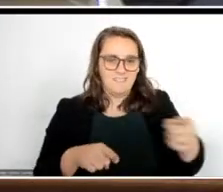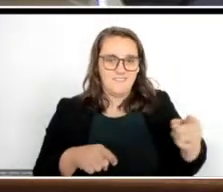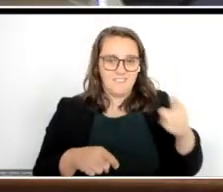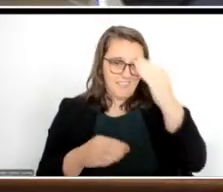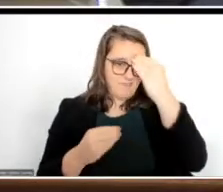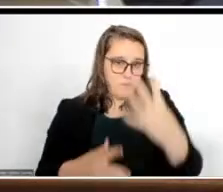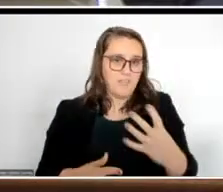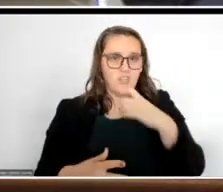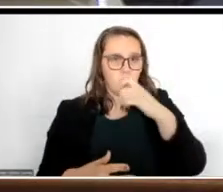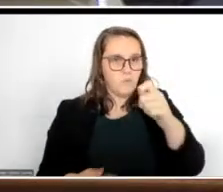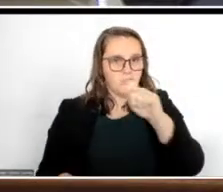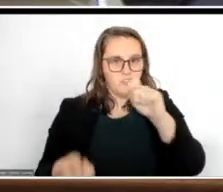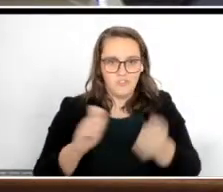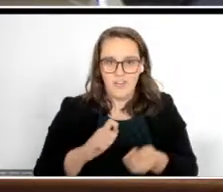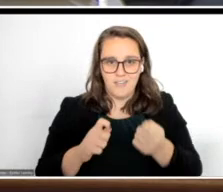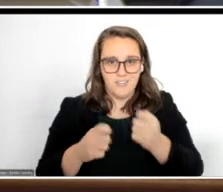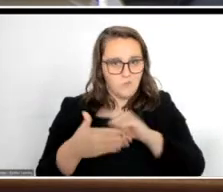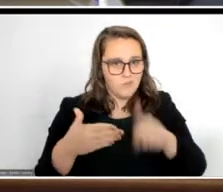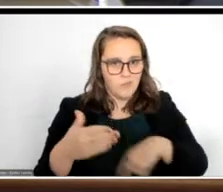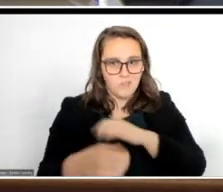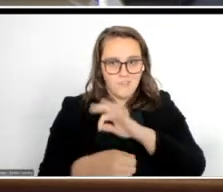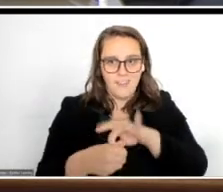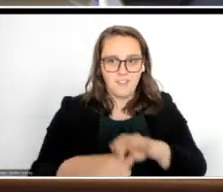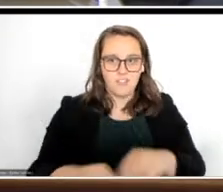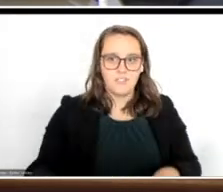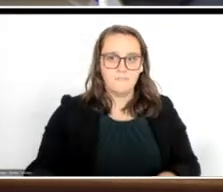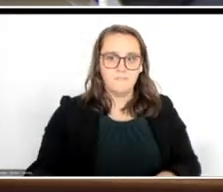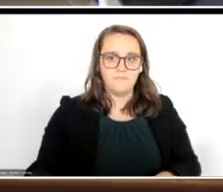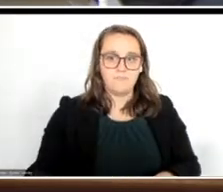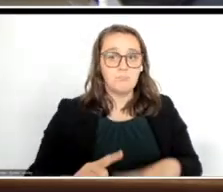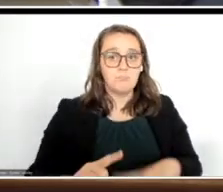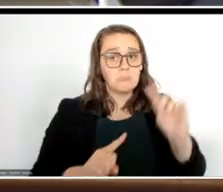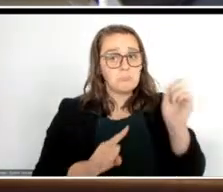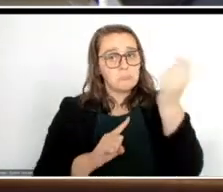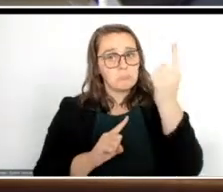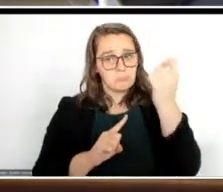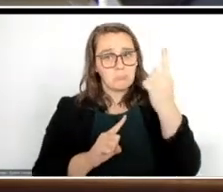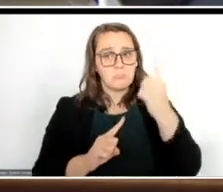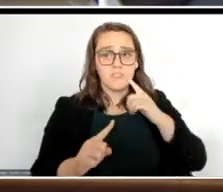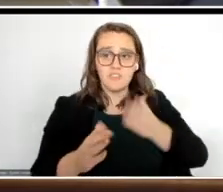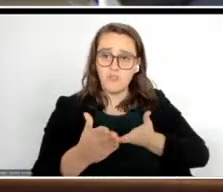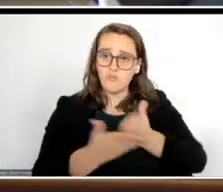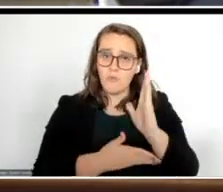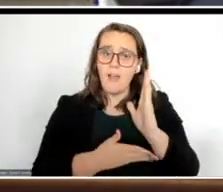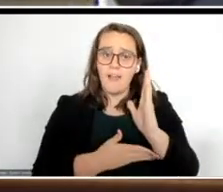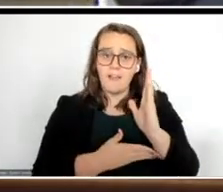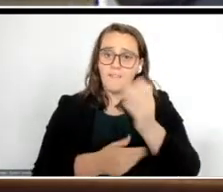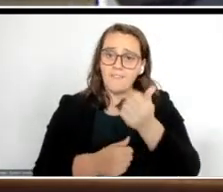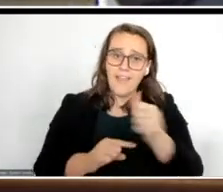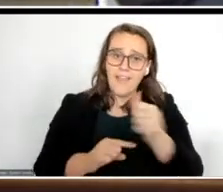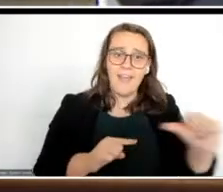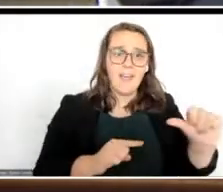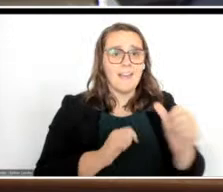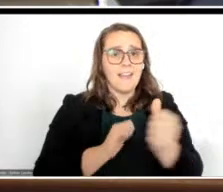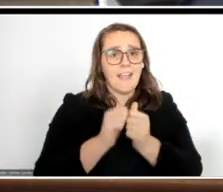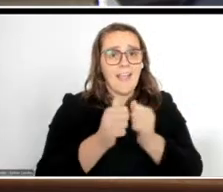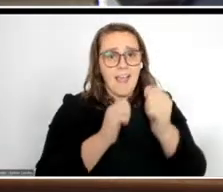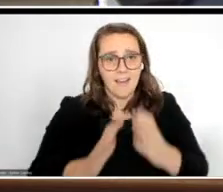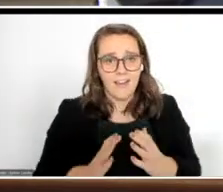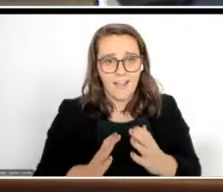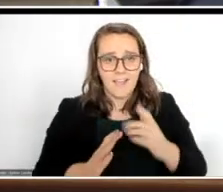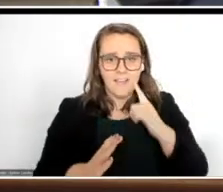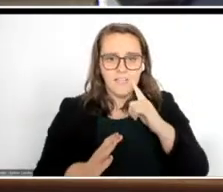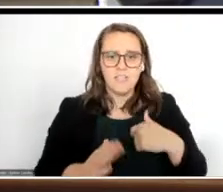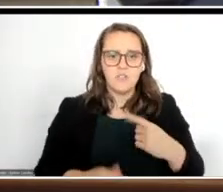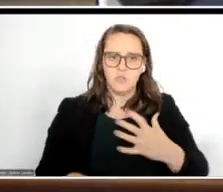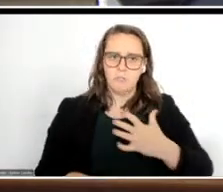any candidate to litigate genuine election disputes. Nobody argues that, but President Trump's litigation was completely